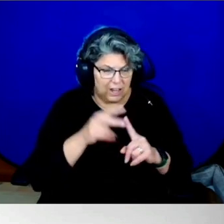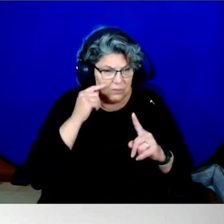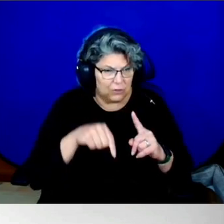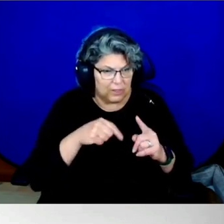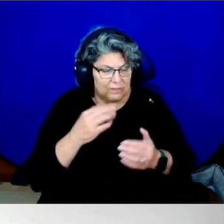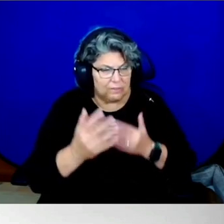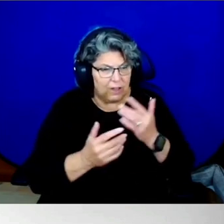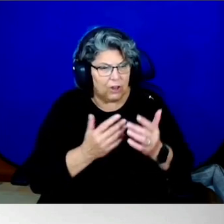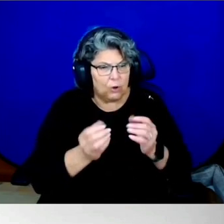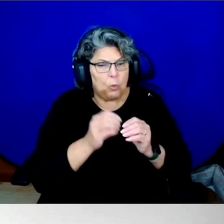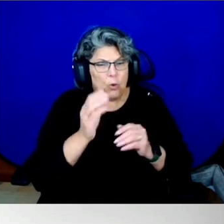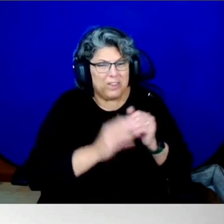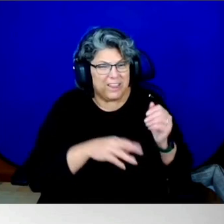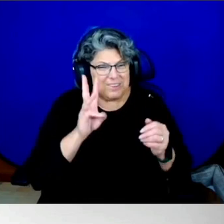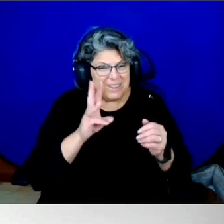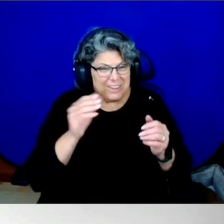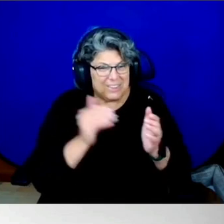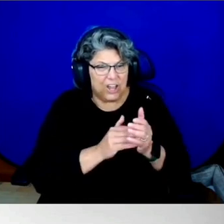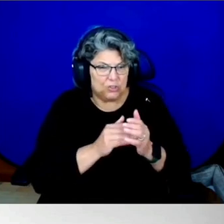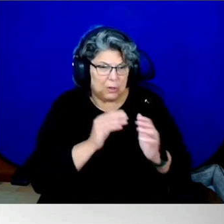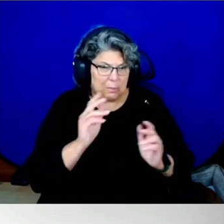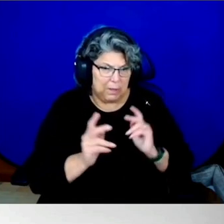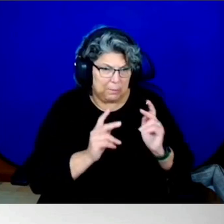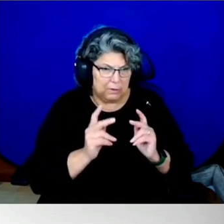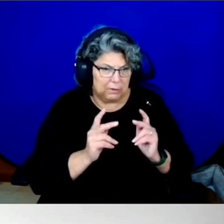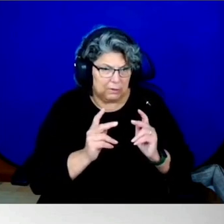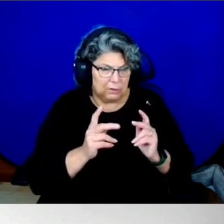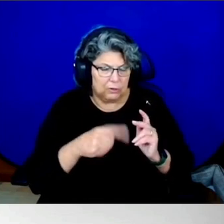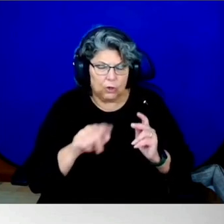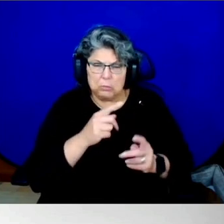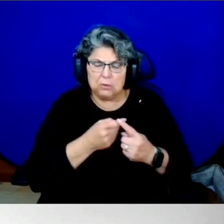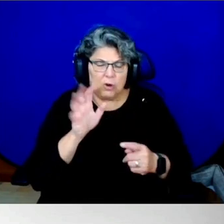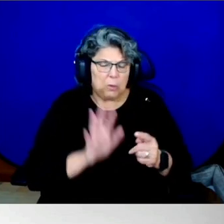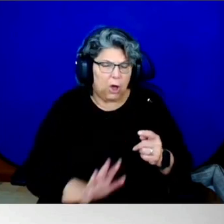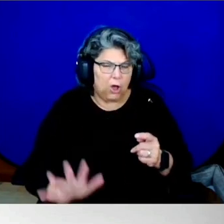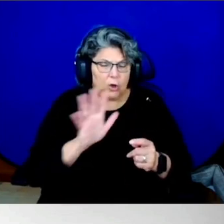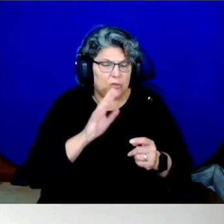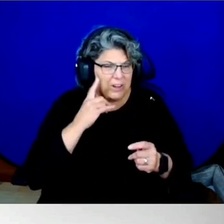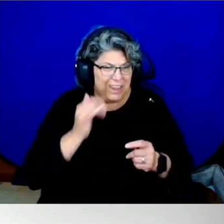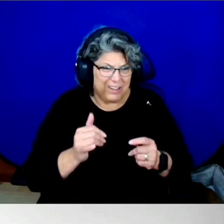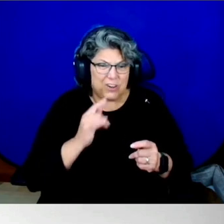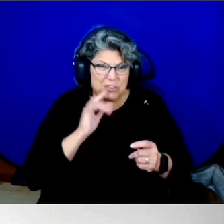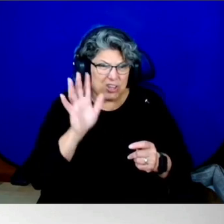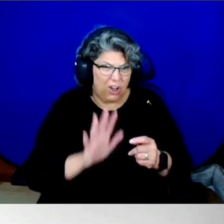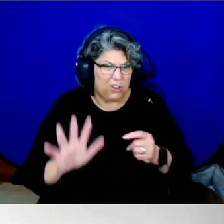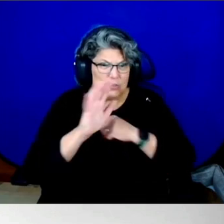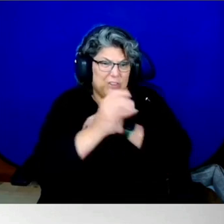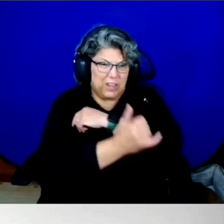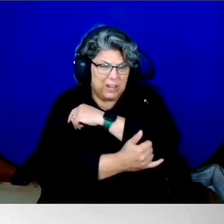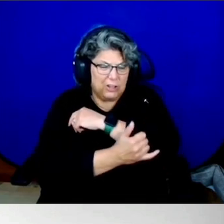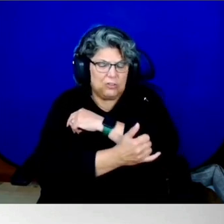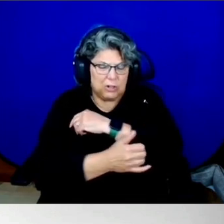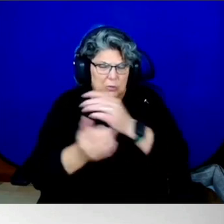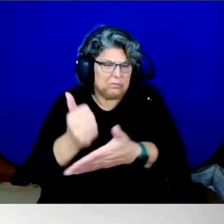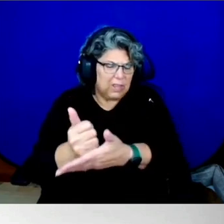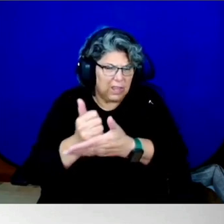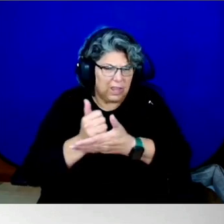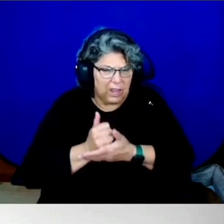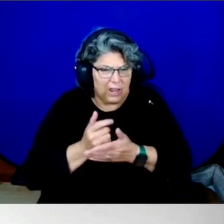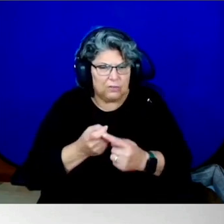over 6,000 personnel. Those folks have come from all over the state and all over the nation as we've received aid from as far